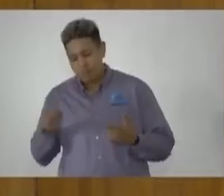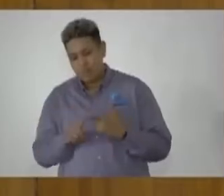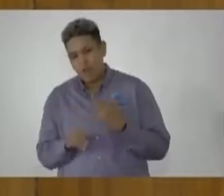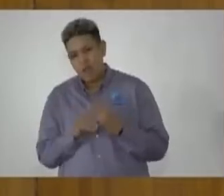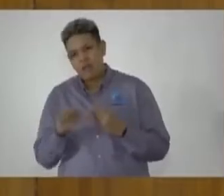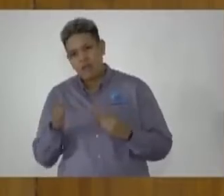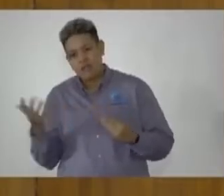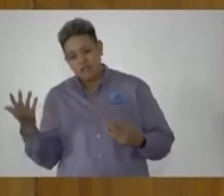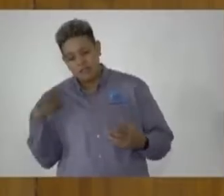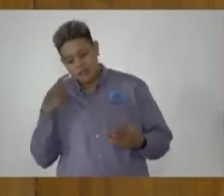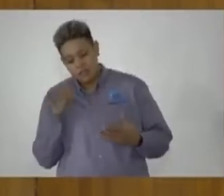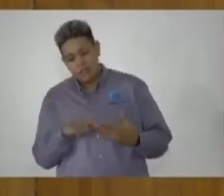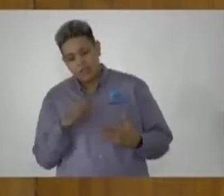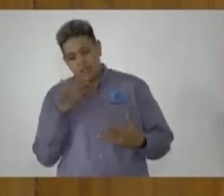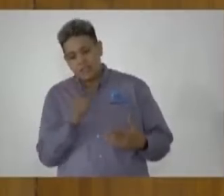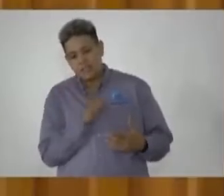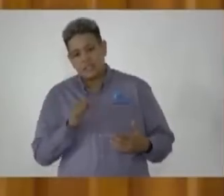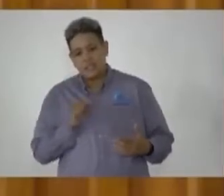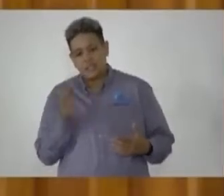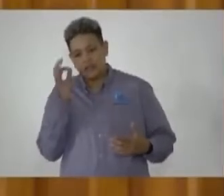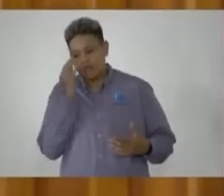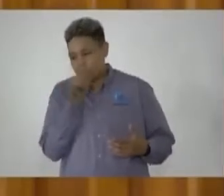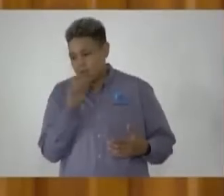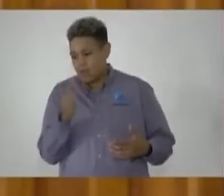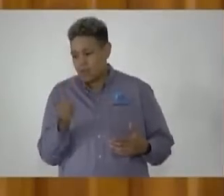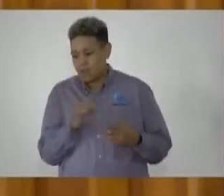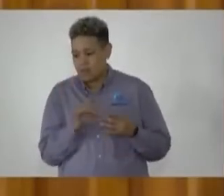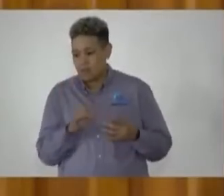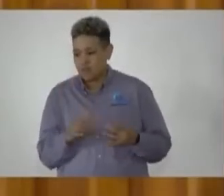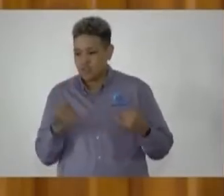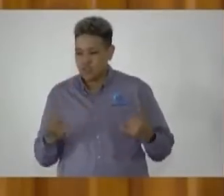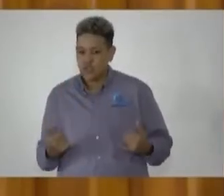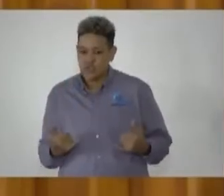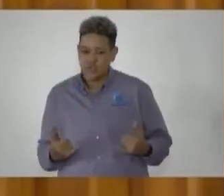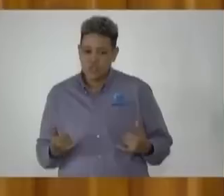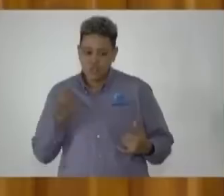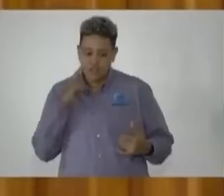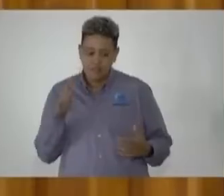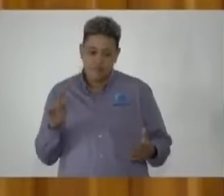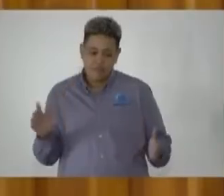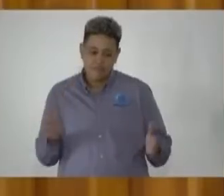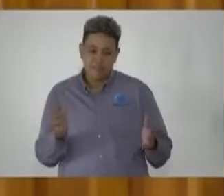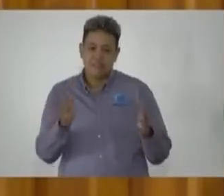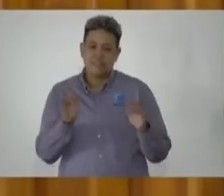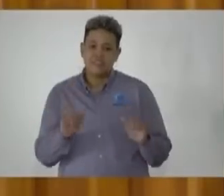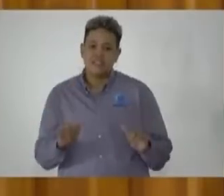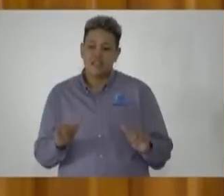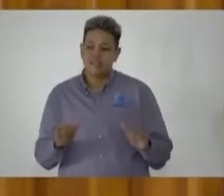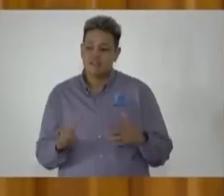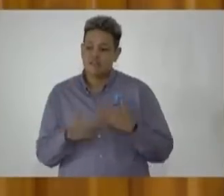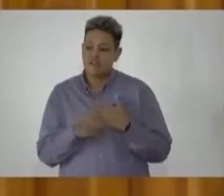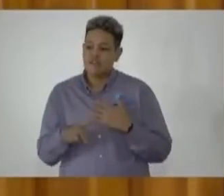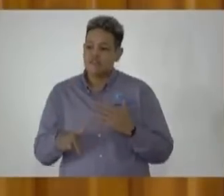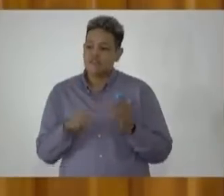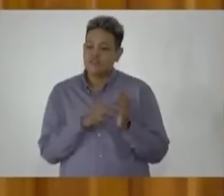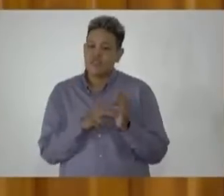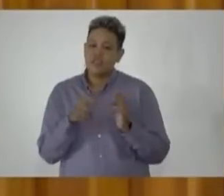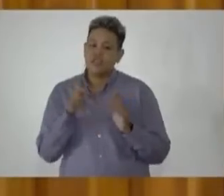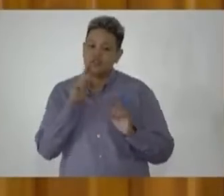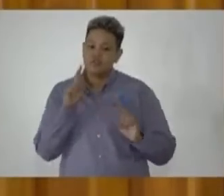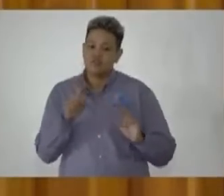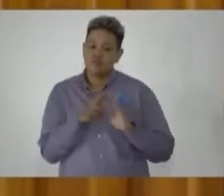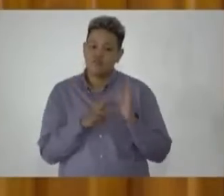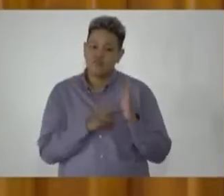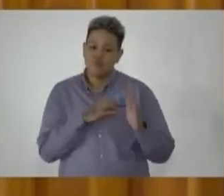at it. Yes, thank you, Senator Morris. There's another motion coming right now to facilitate said reference to the Standing Orders Committee. Thank you